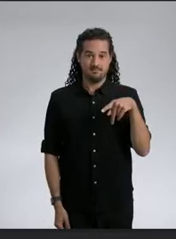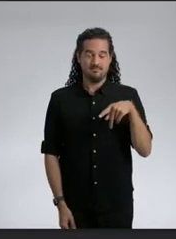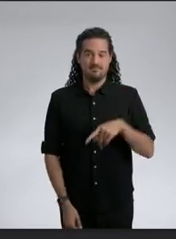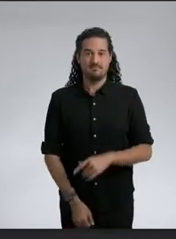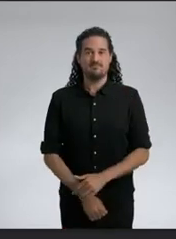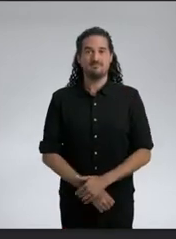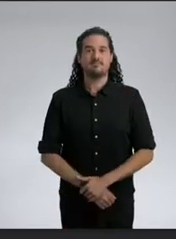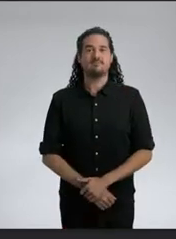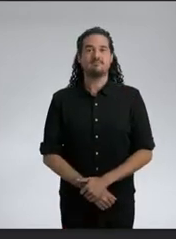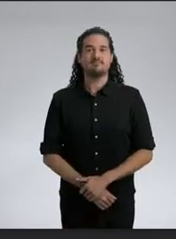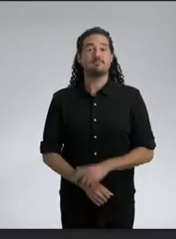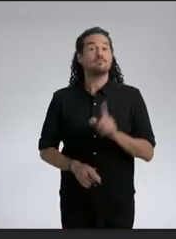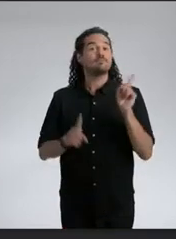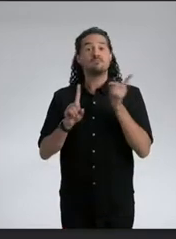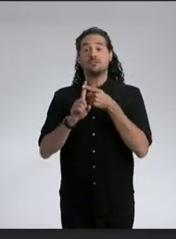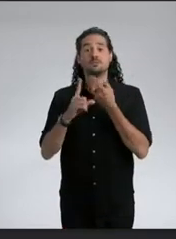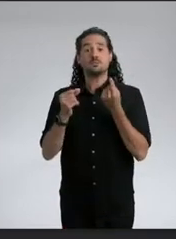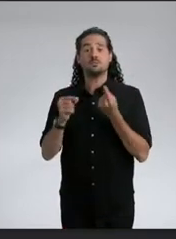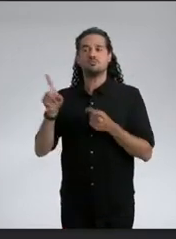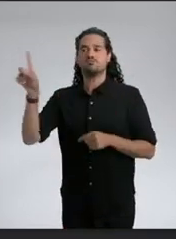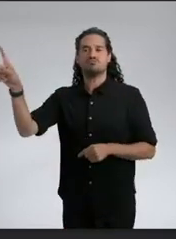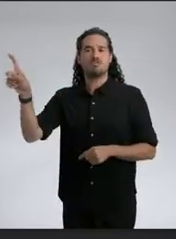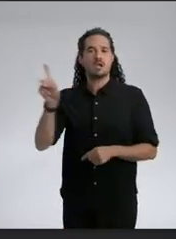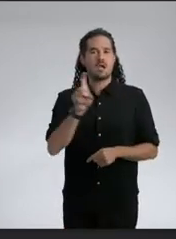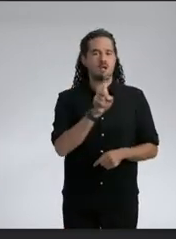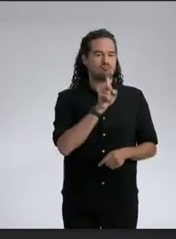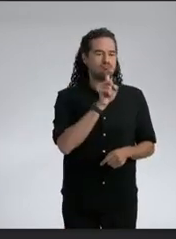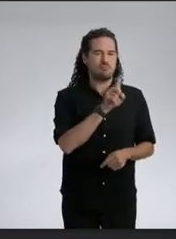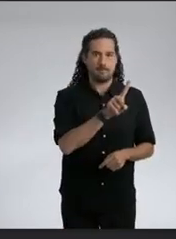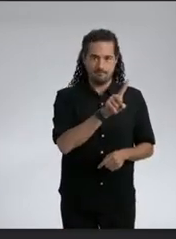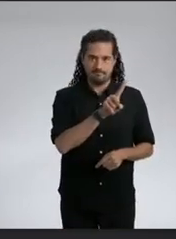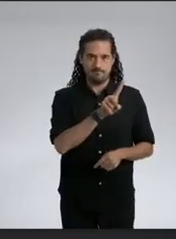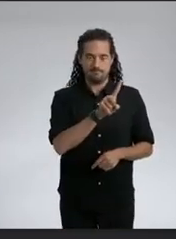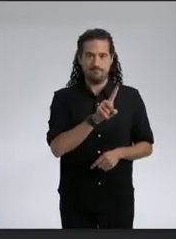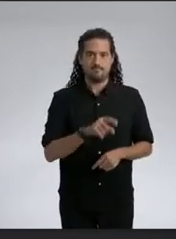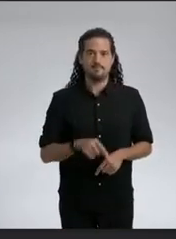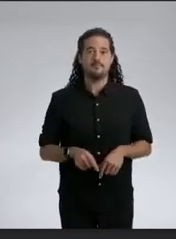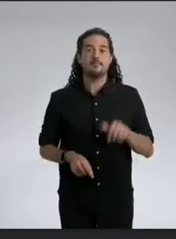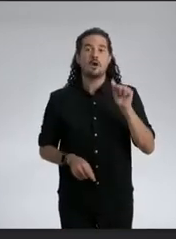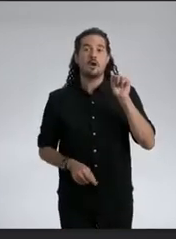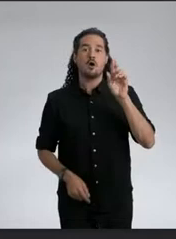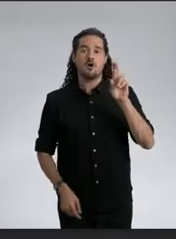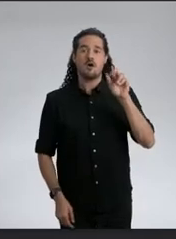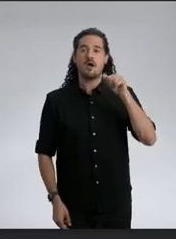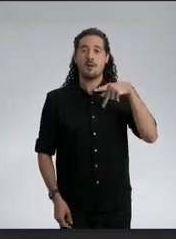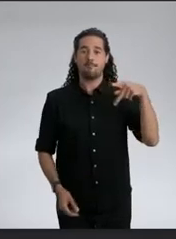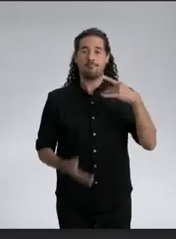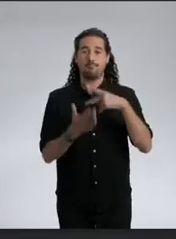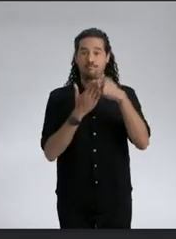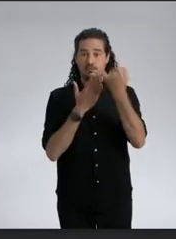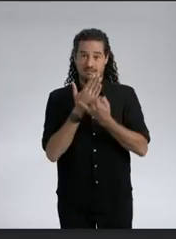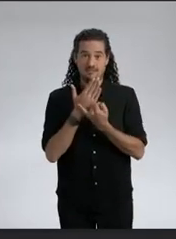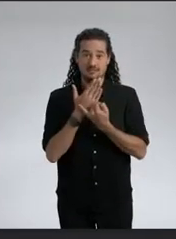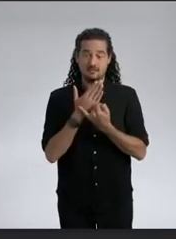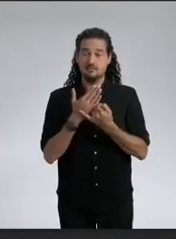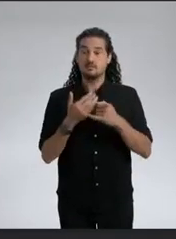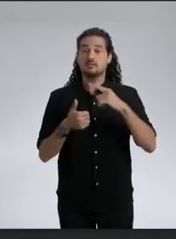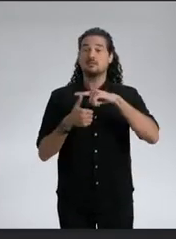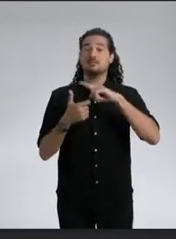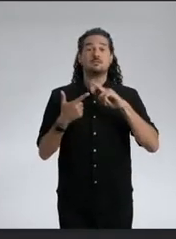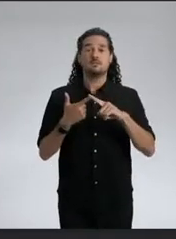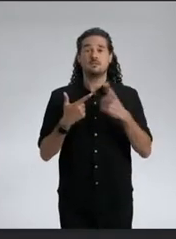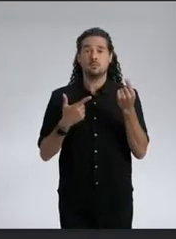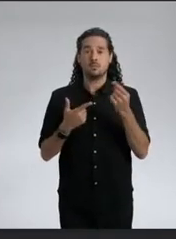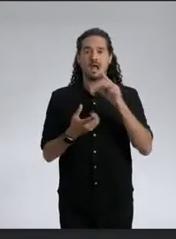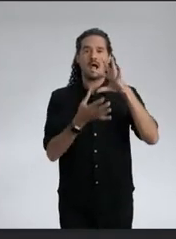I'll start by dragging the 3D model of my croissant into my AR app project. Next, I'll anchor it to my app clip